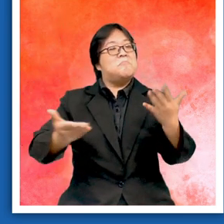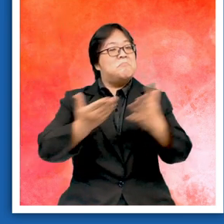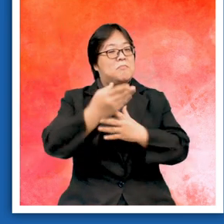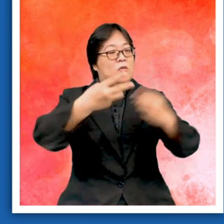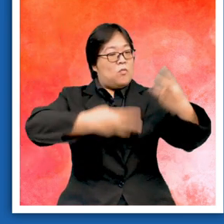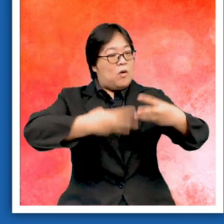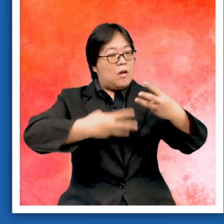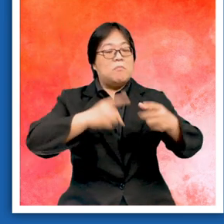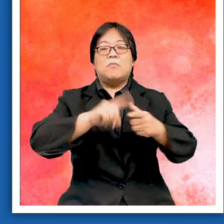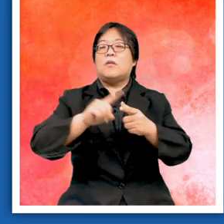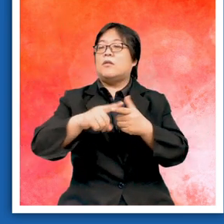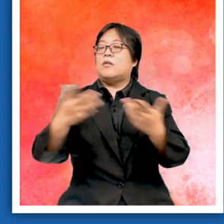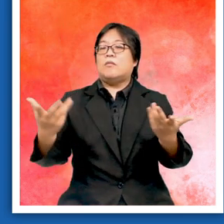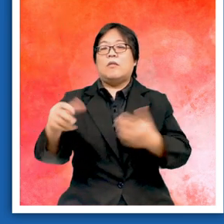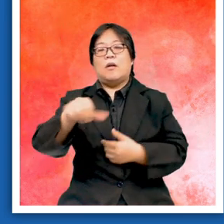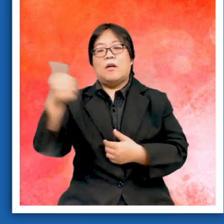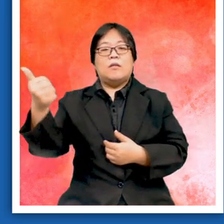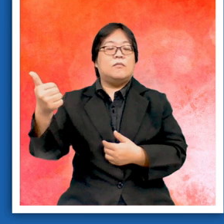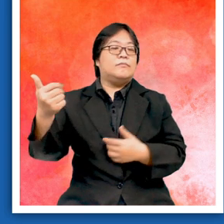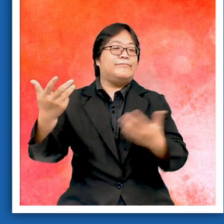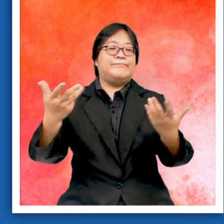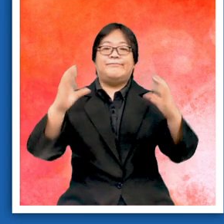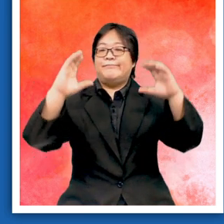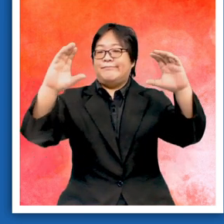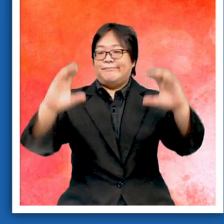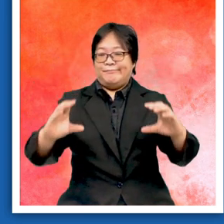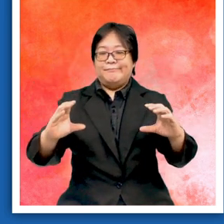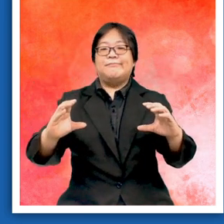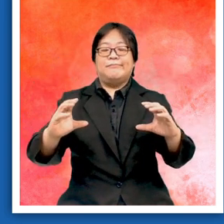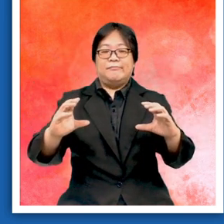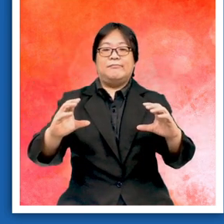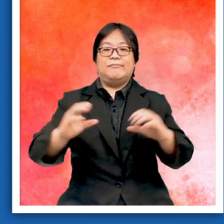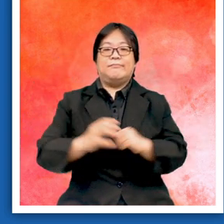for any medium that